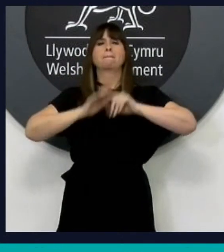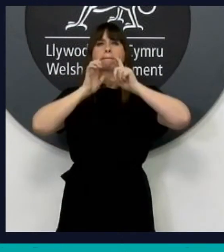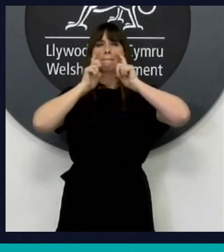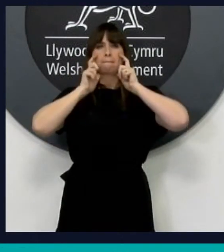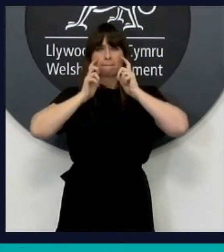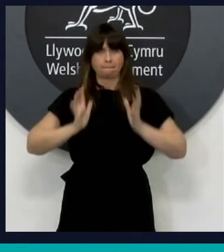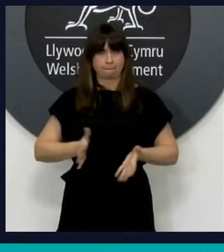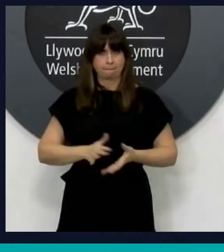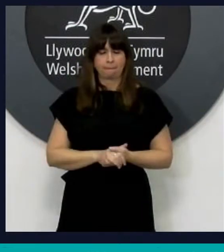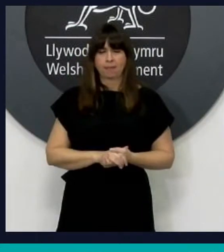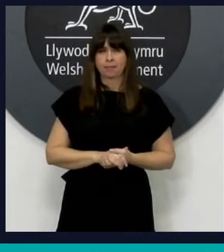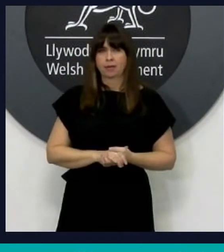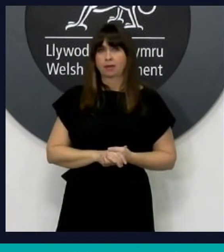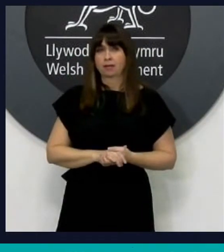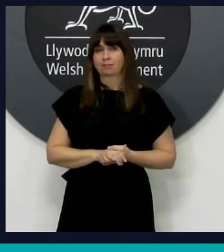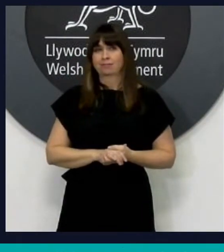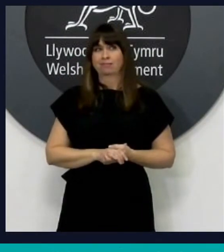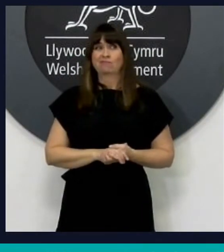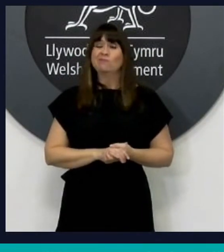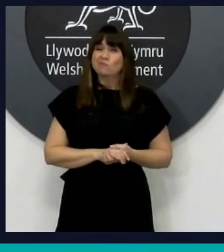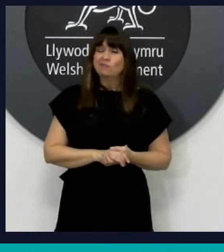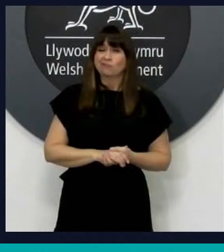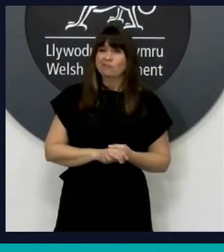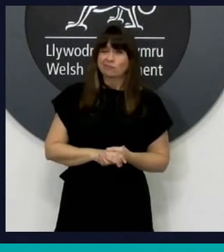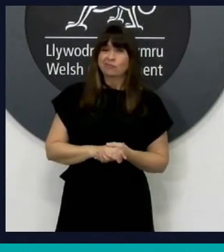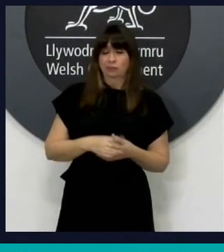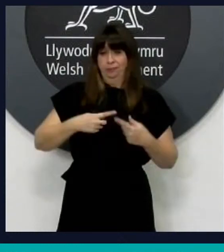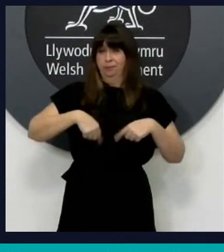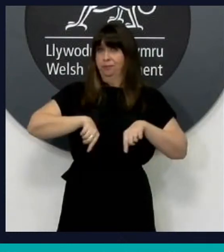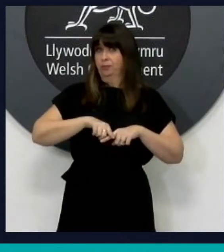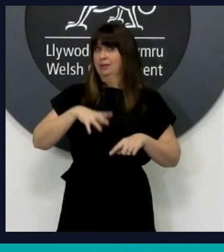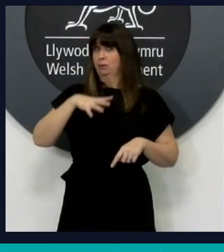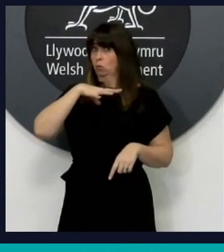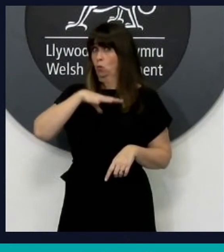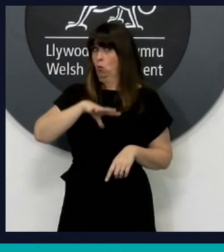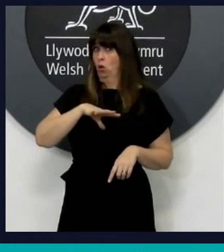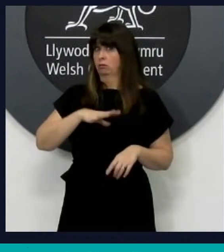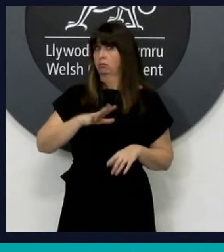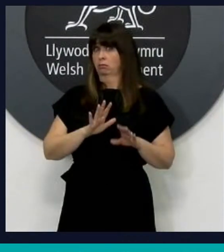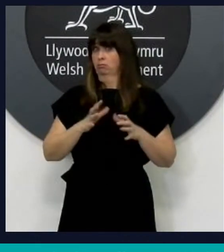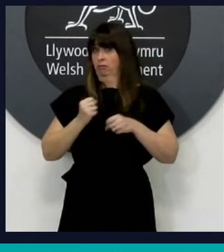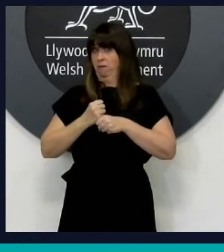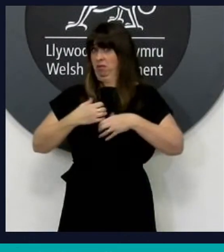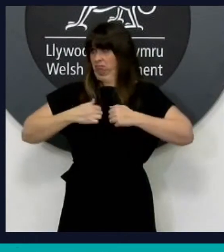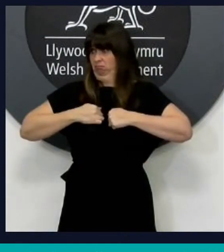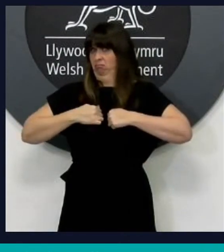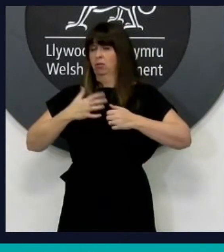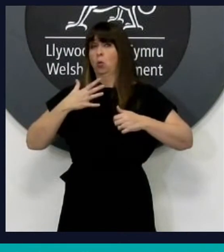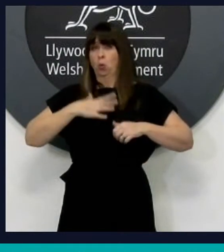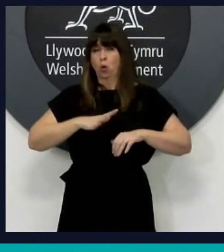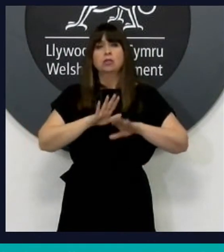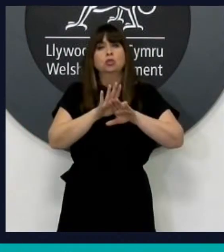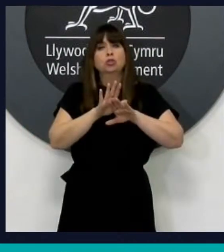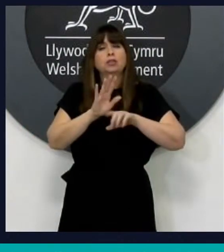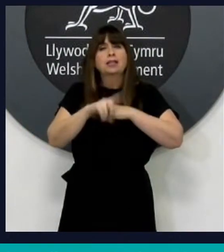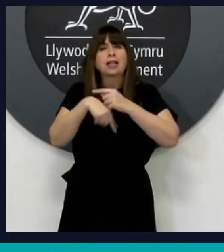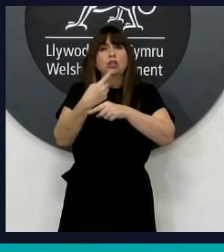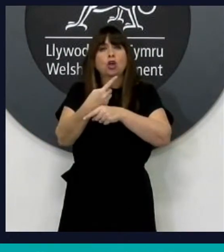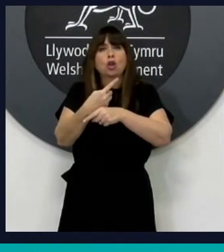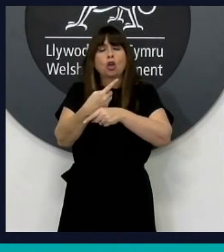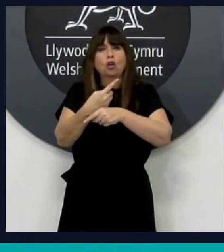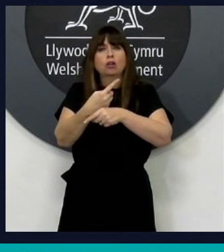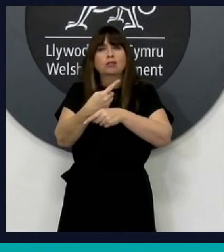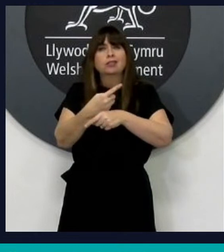us also to remember is that actually we would like our children to undertake tests next year. For